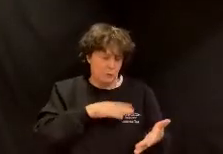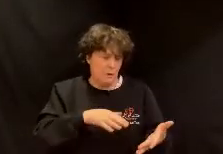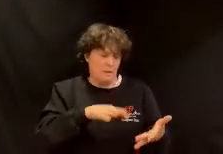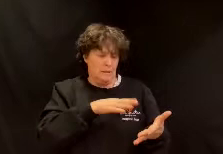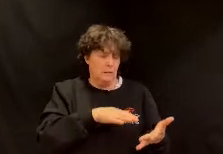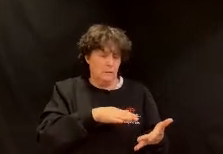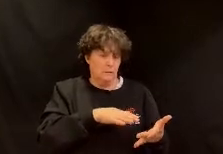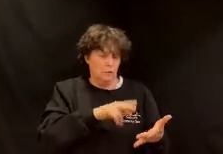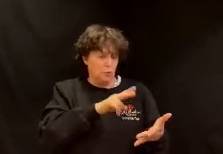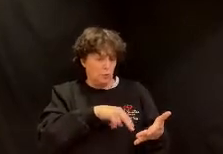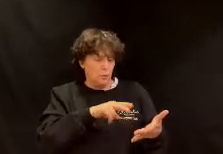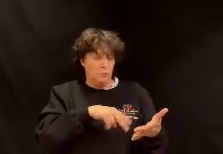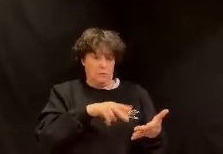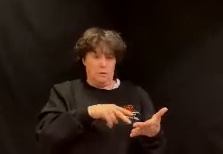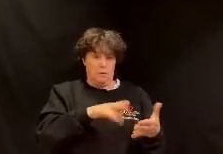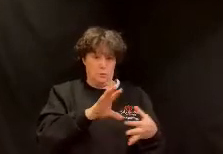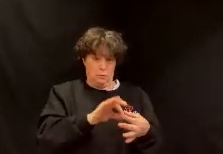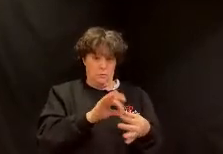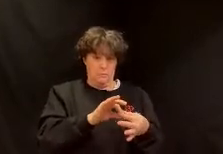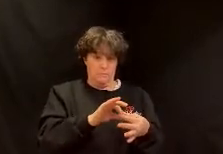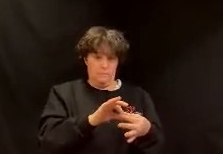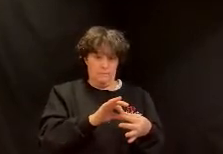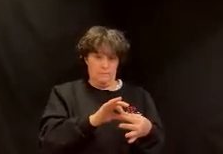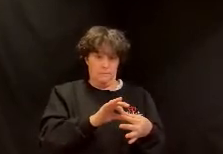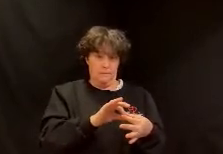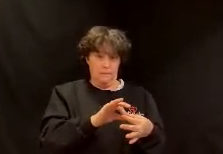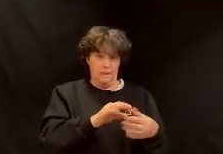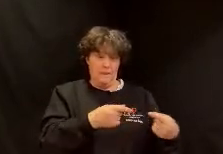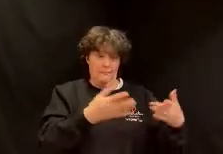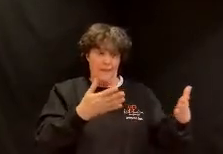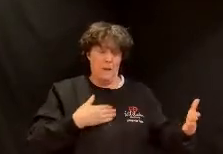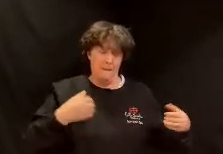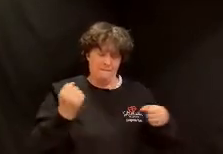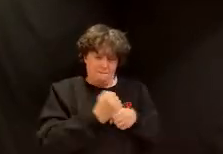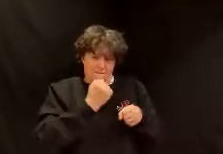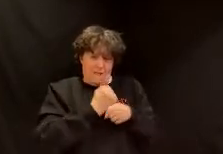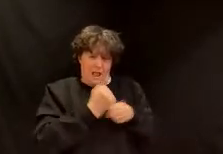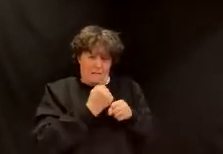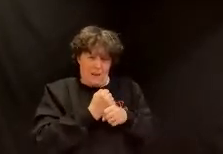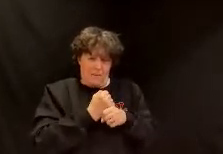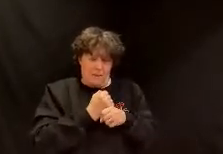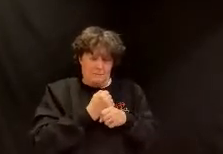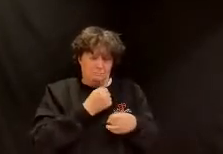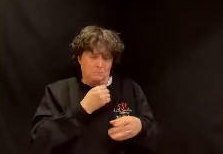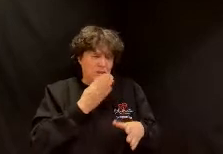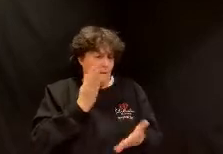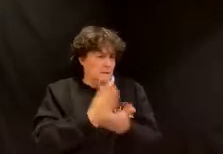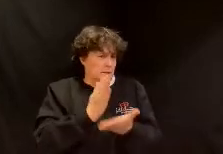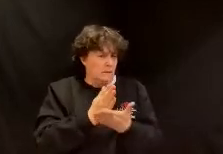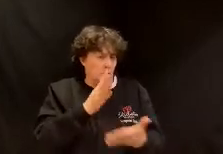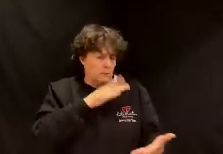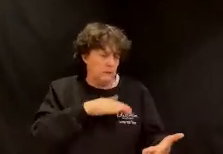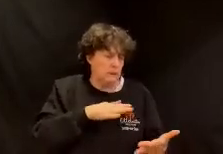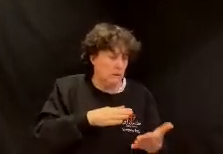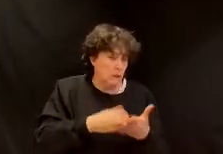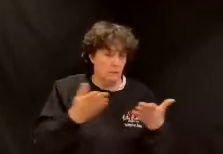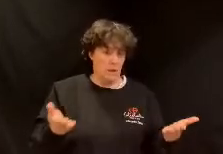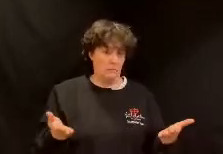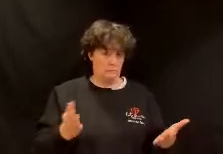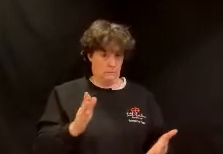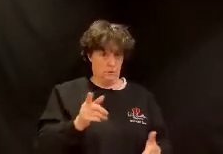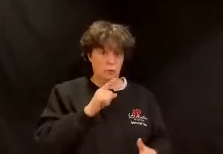Scripture. Now, this is why the enemy will fight you tooth and nail to get into the Bible. Will he not? Will he